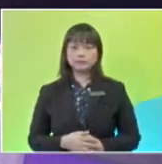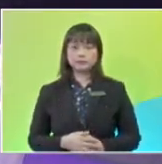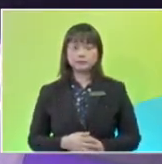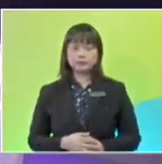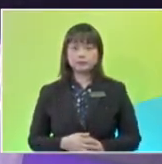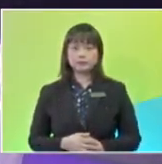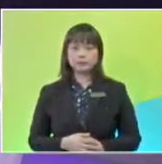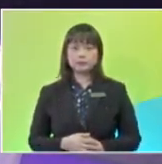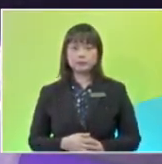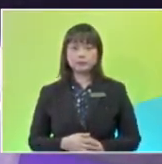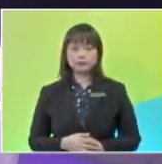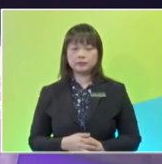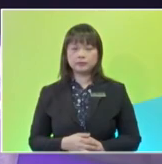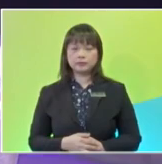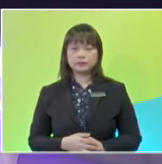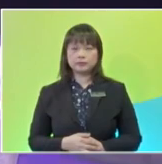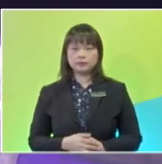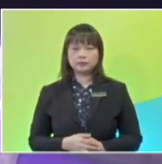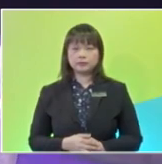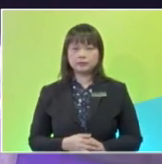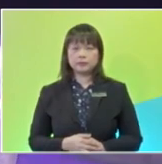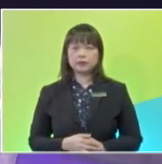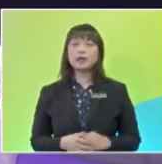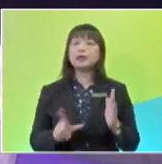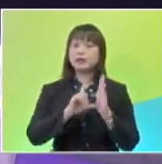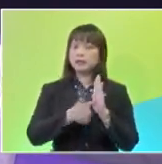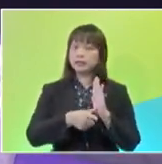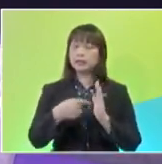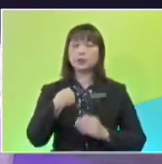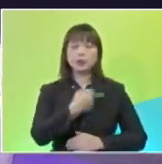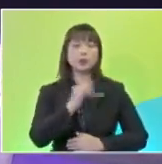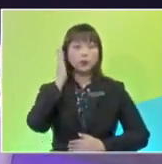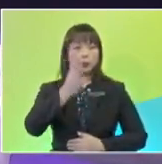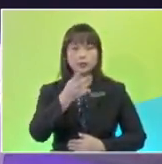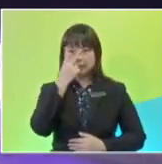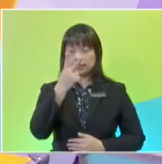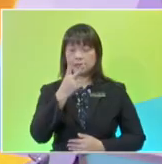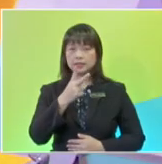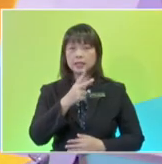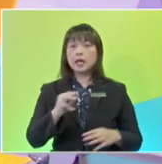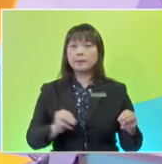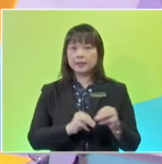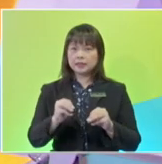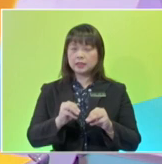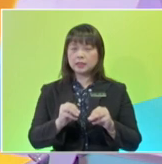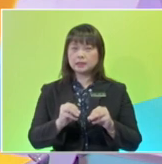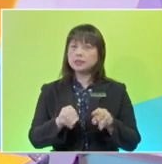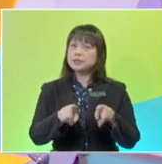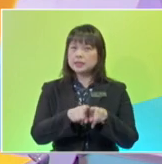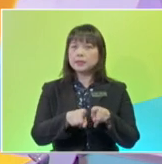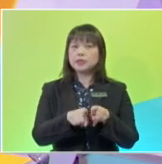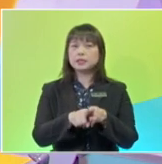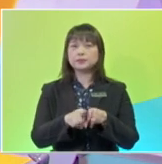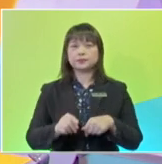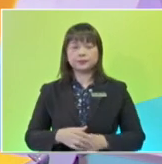easier yes. separation. Yes. Because later on we will see another method which is similar, mm-hmm. but that one is got to do with the liquid and the